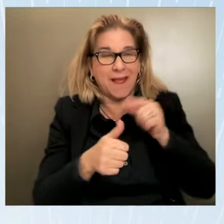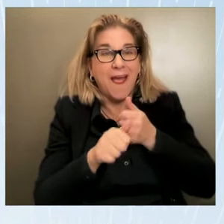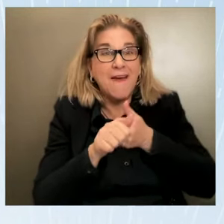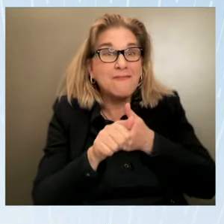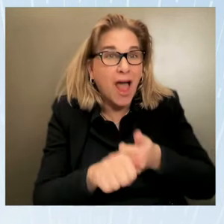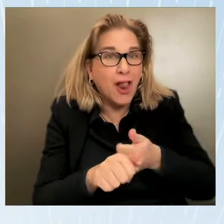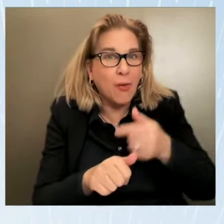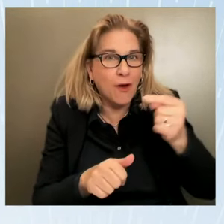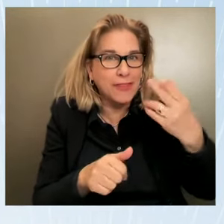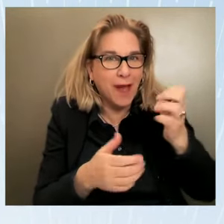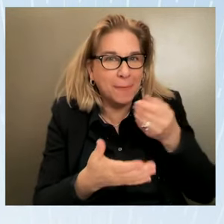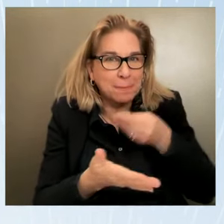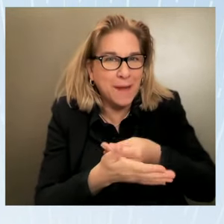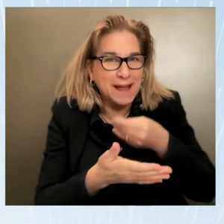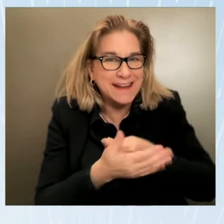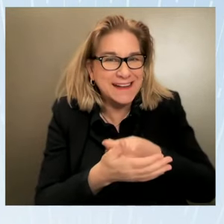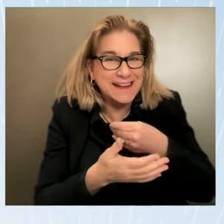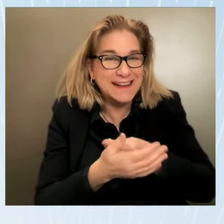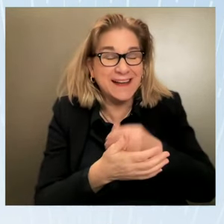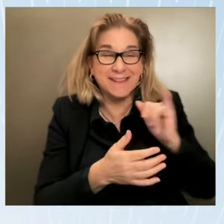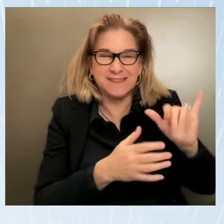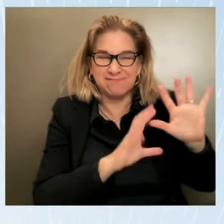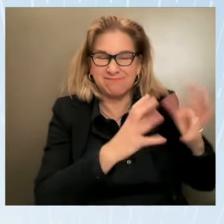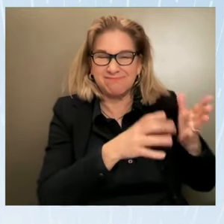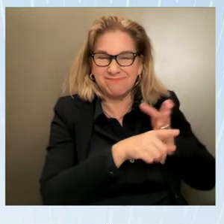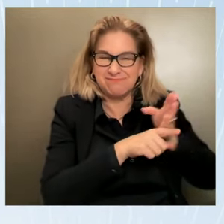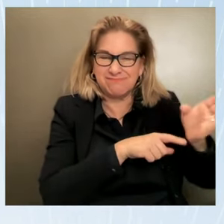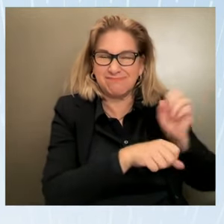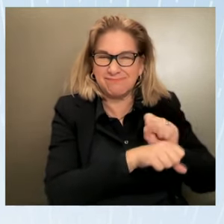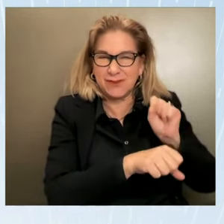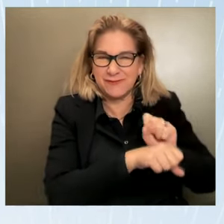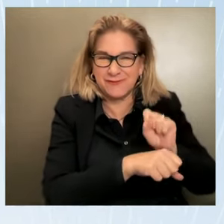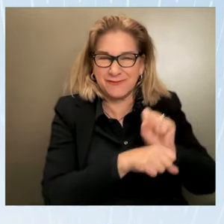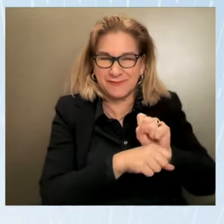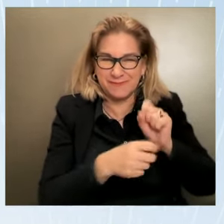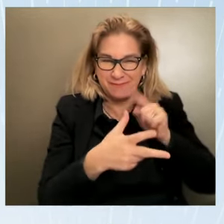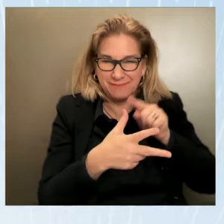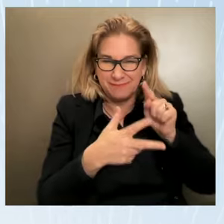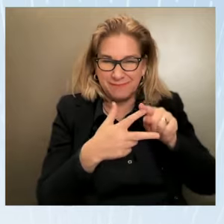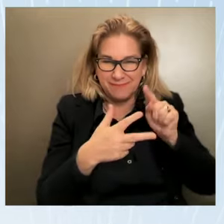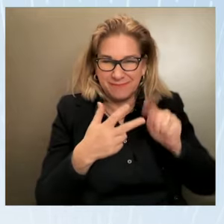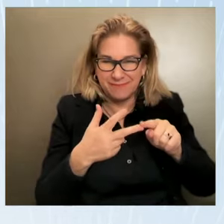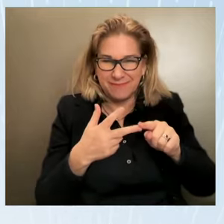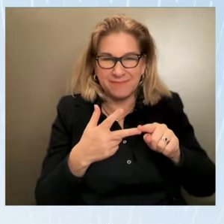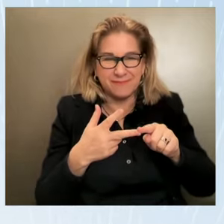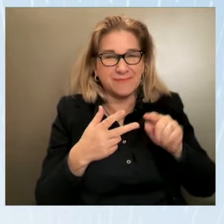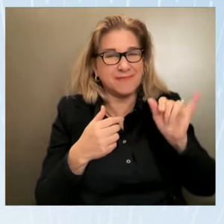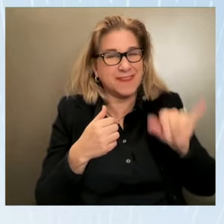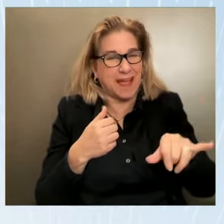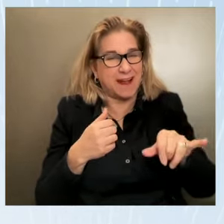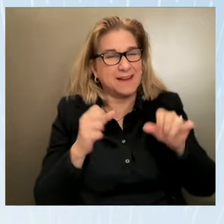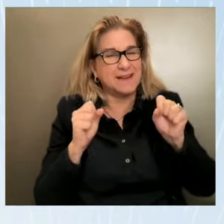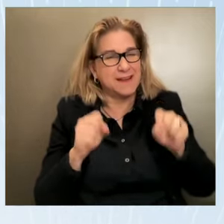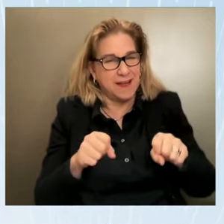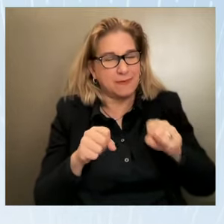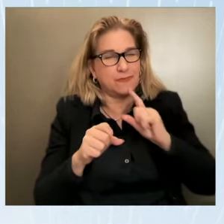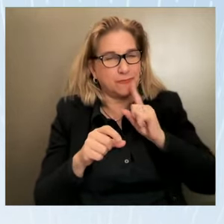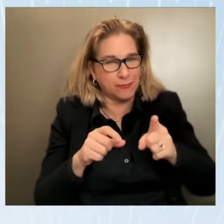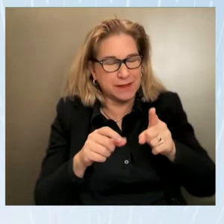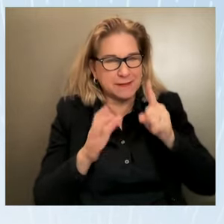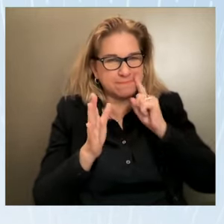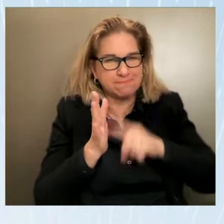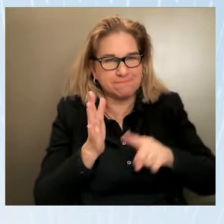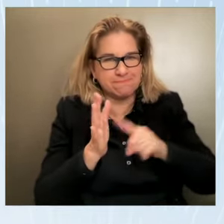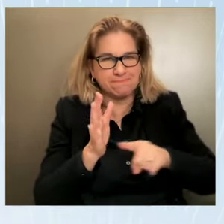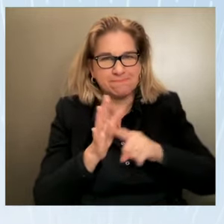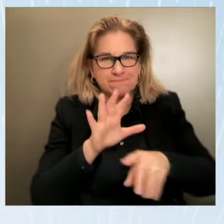So thank you. And can we go down to the Commerce Department? Marisa Lago, the Undersecretary, over to you. Thank you. On behalf of